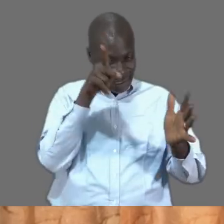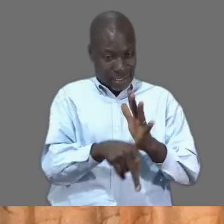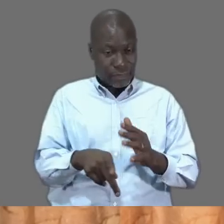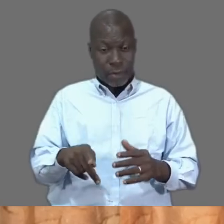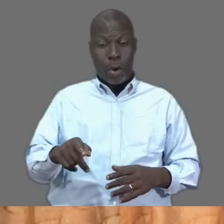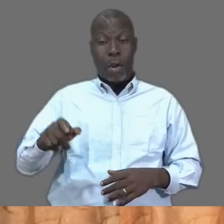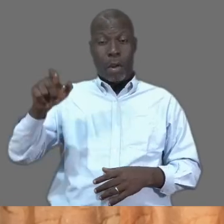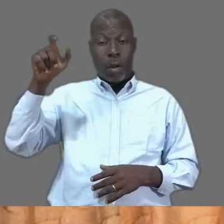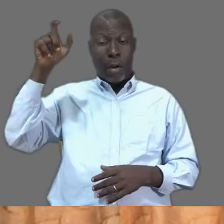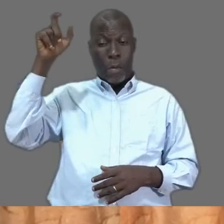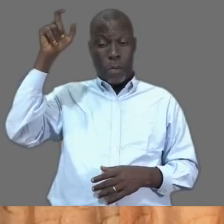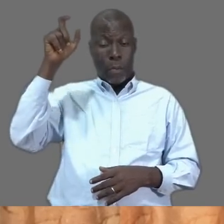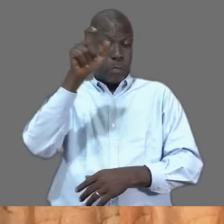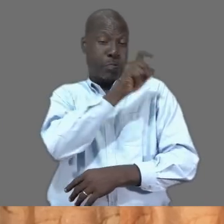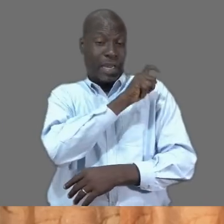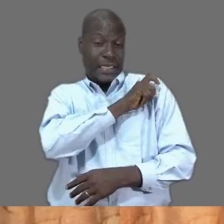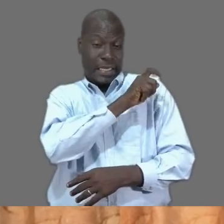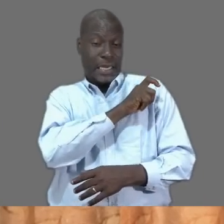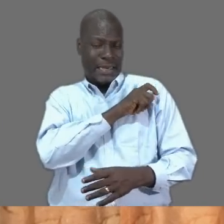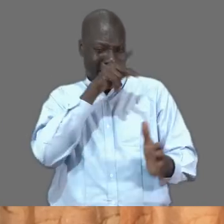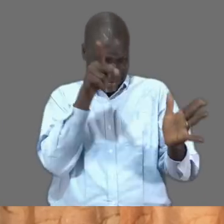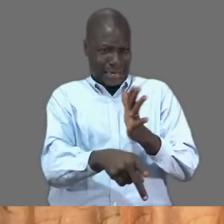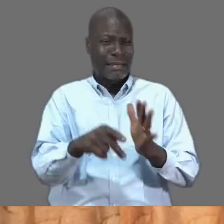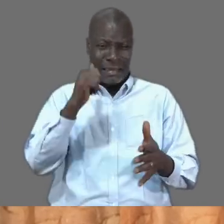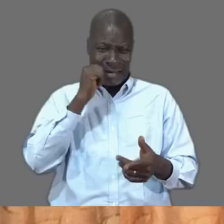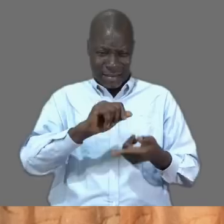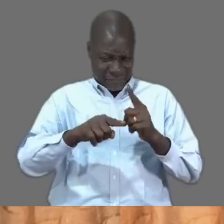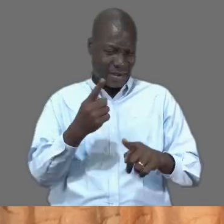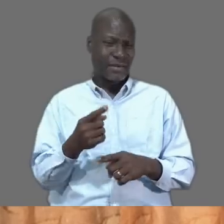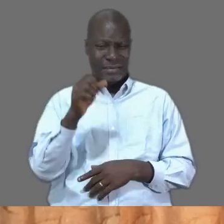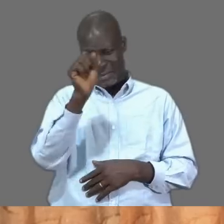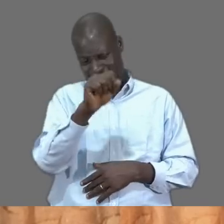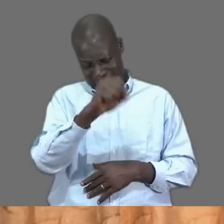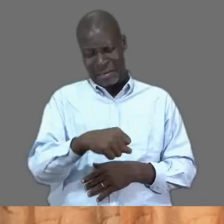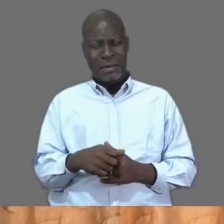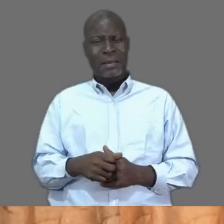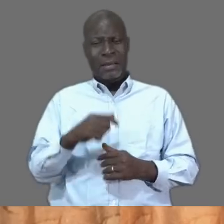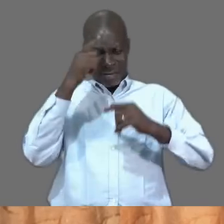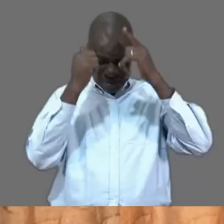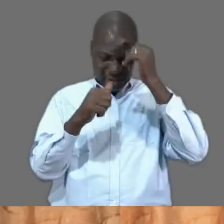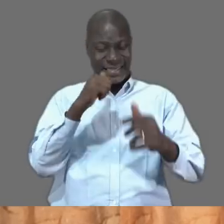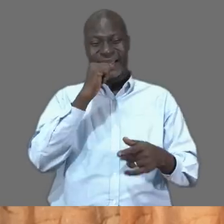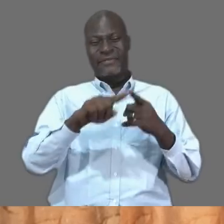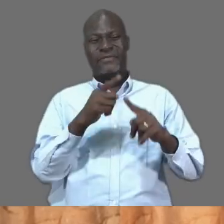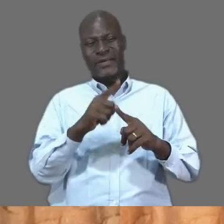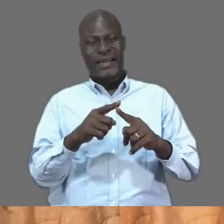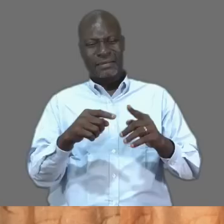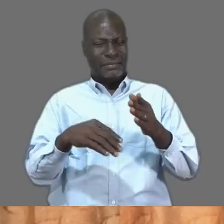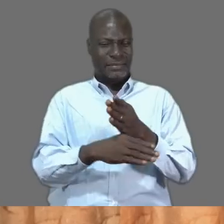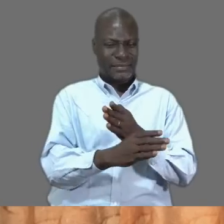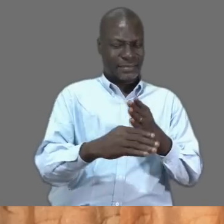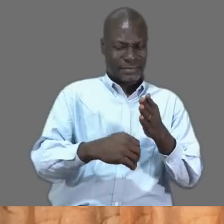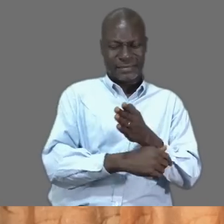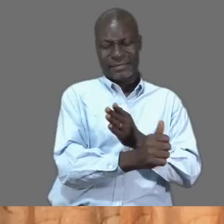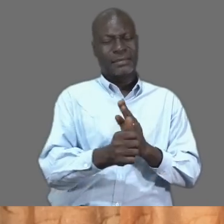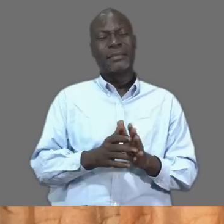police ni okura aban etuo etumi di etuo ko gina oba a woni no etwe mpana woni no eye bone so